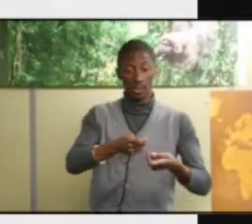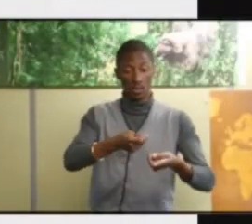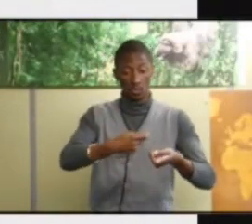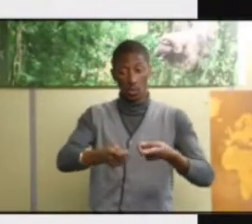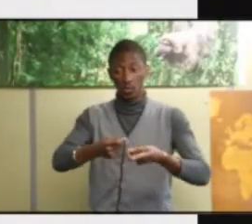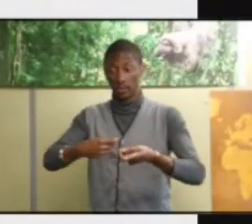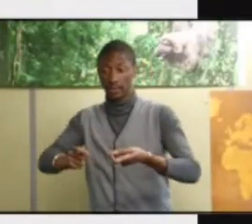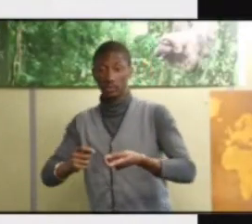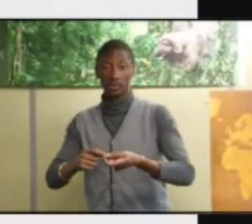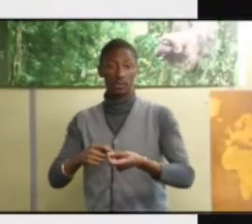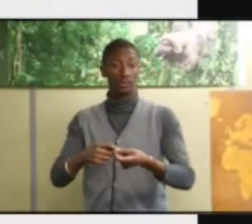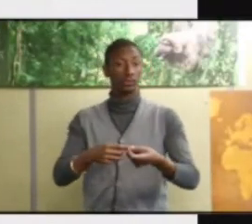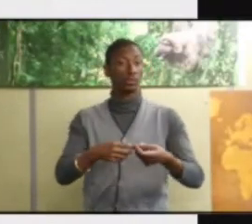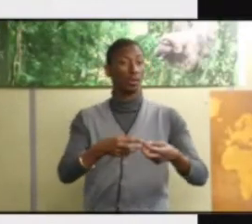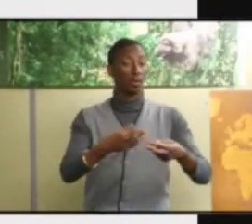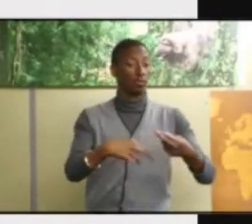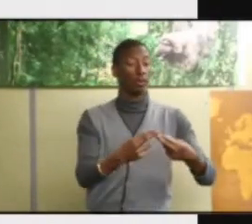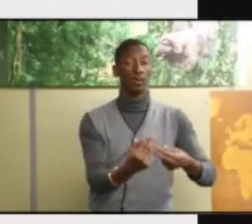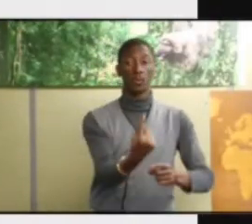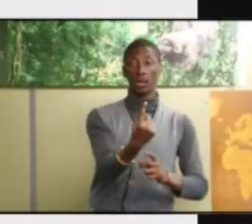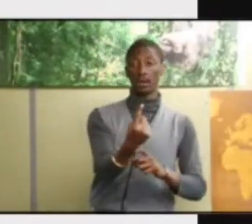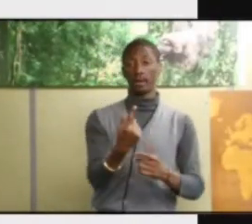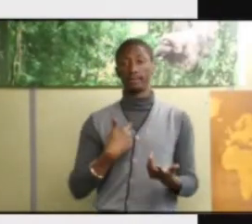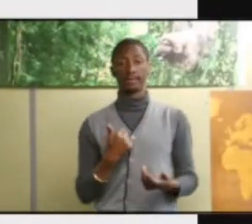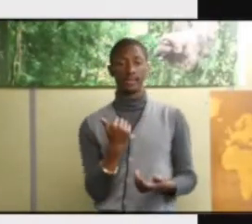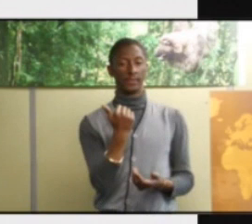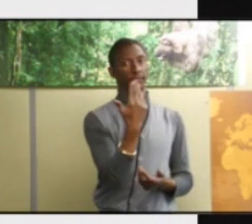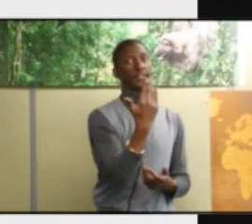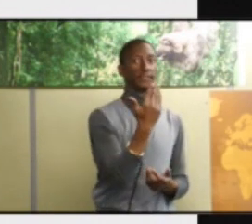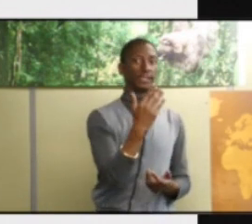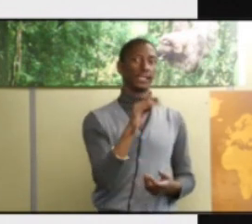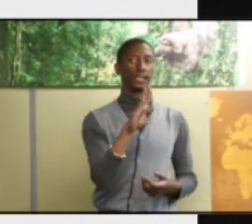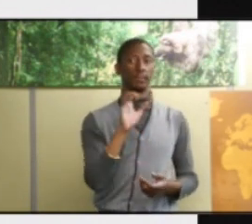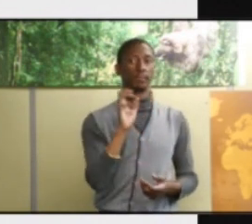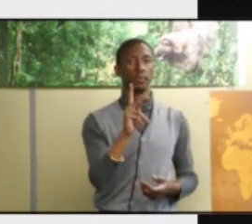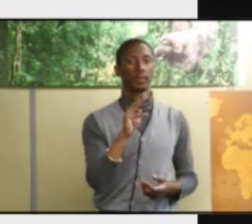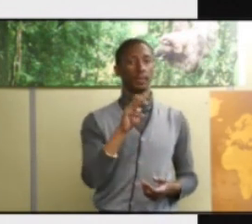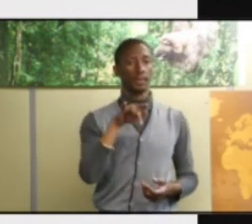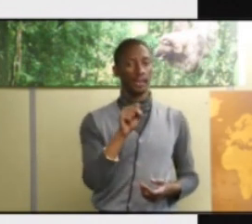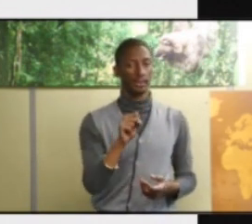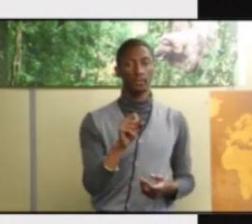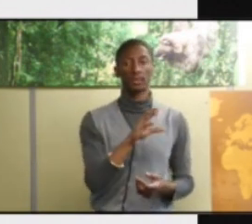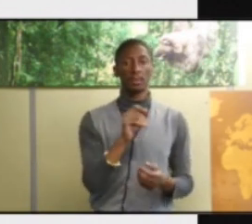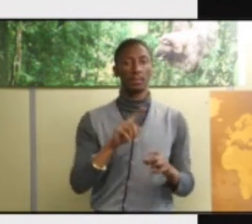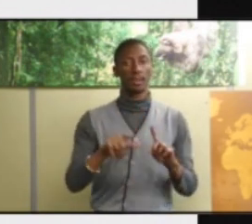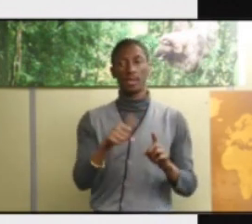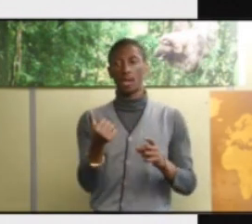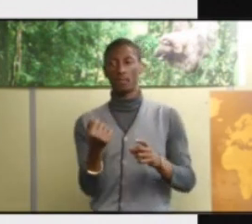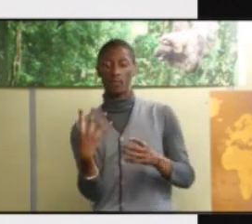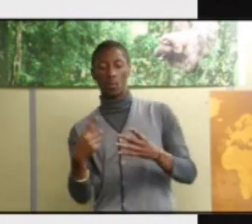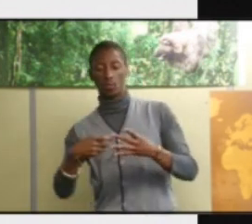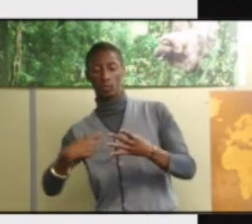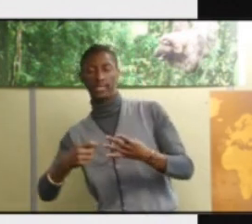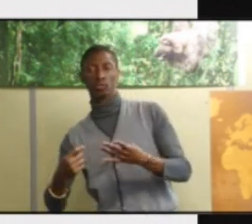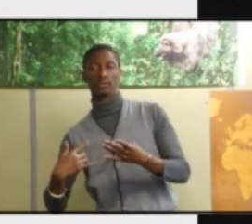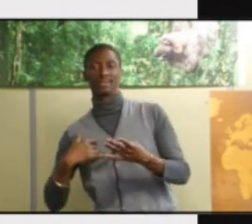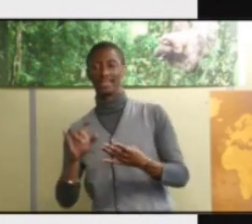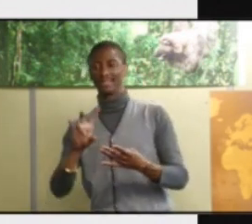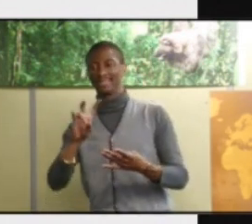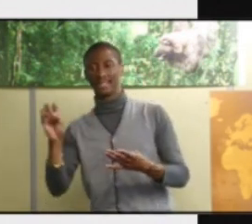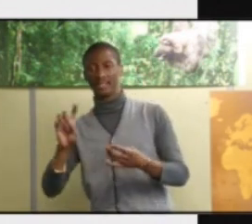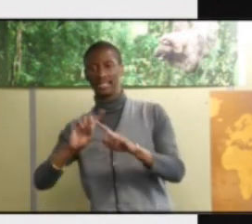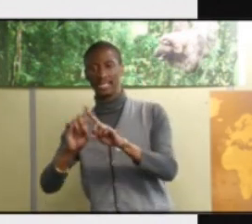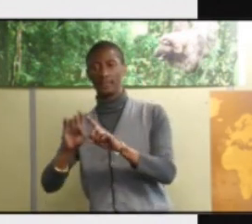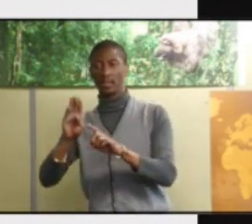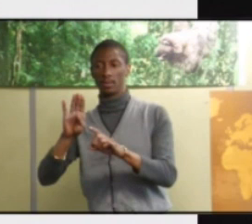In round one, it looks like there are 15 book mounts, but the 4 further rotations, there's 70 other book mounts that are all for different, so we need to